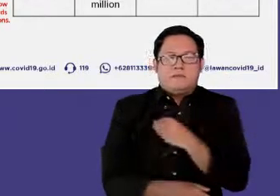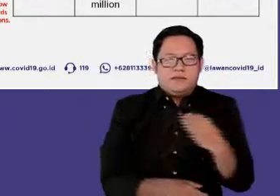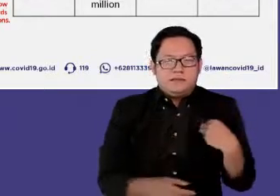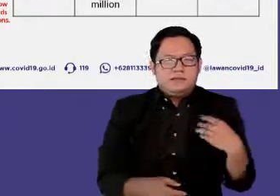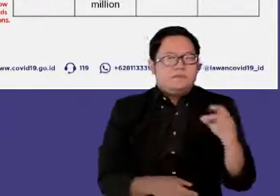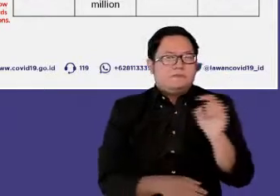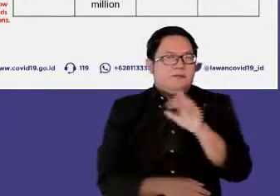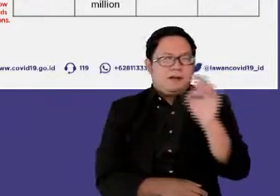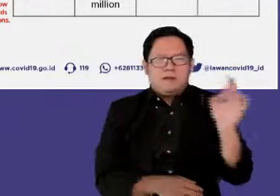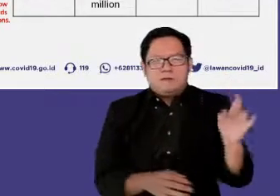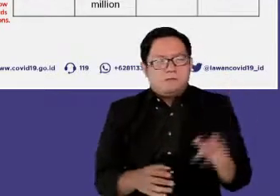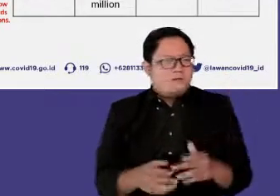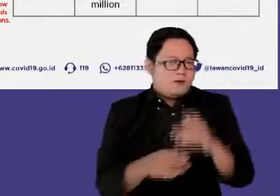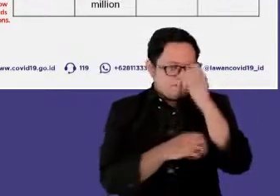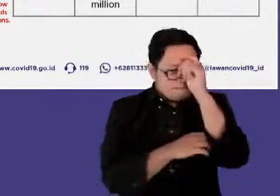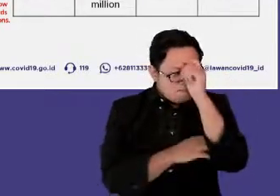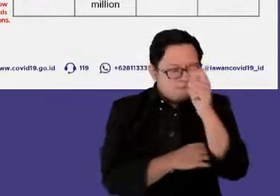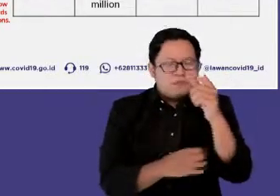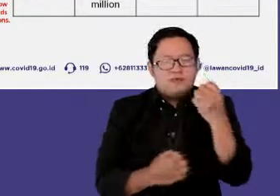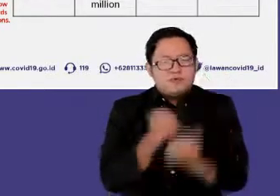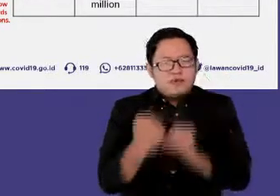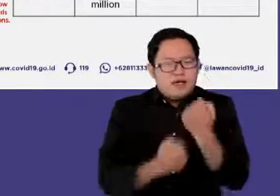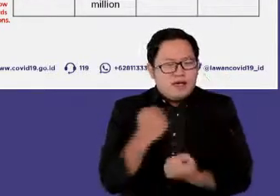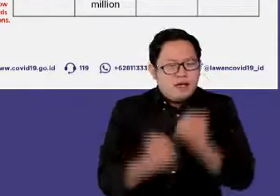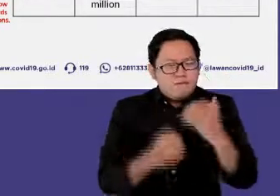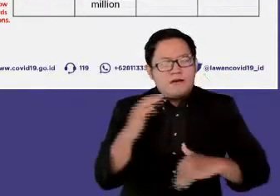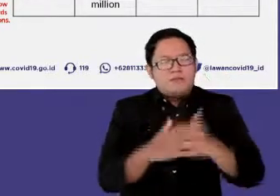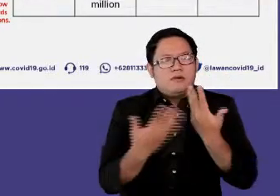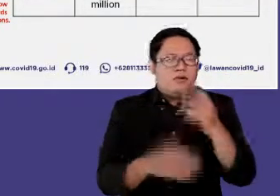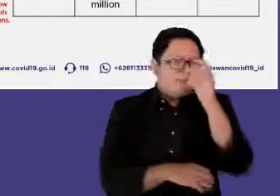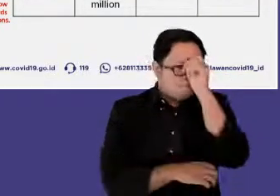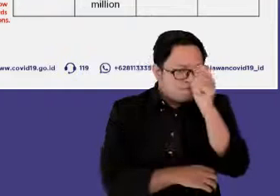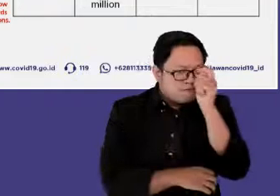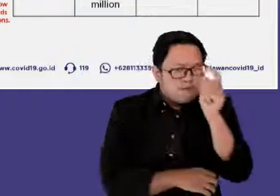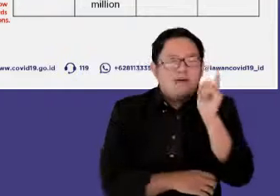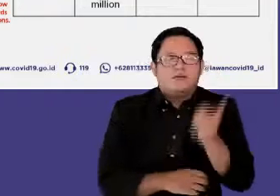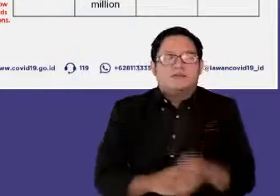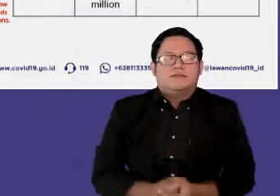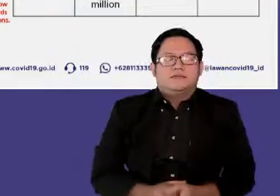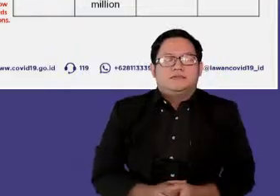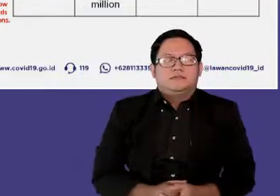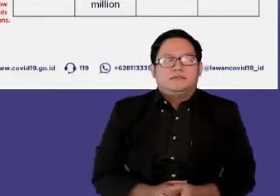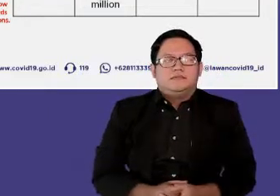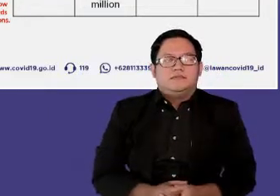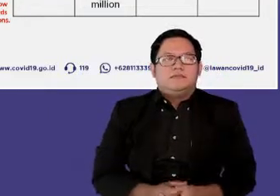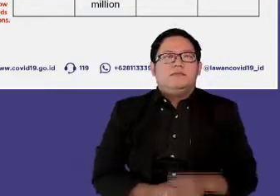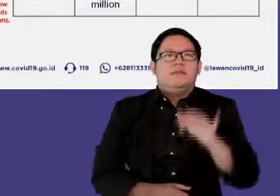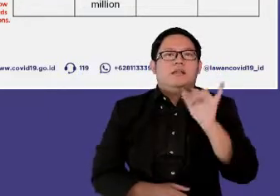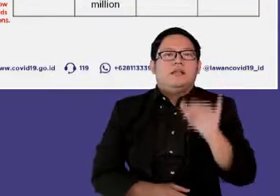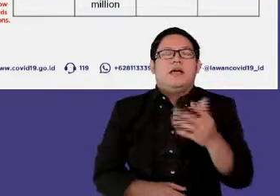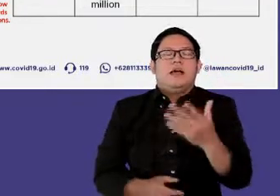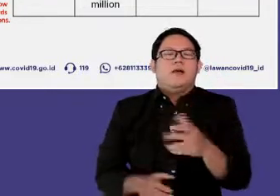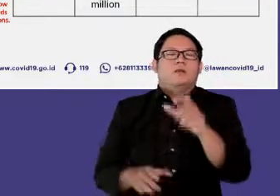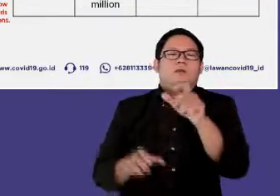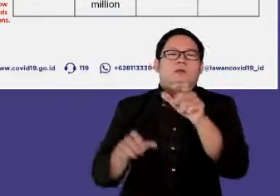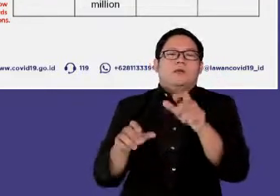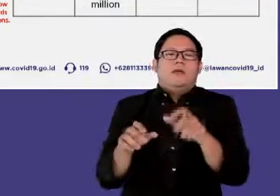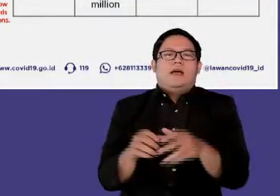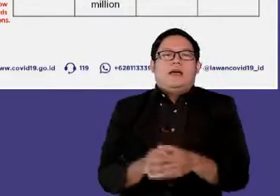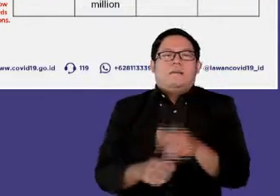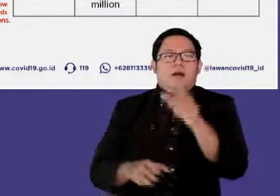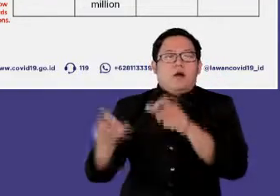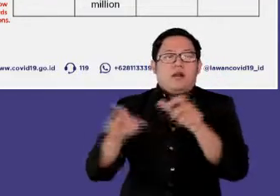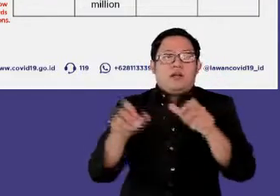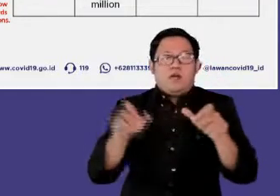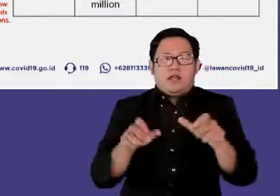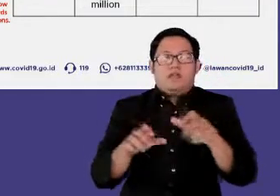all regions heads in Indonesia. In addition, while Indonesia's population is similar to the United States,